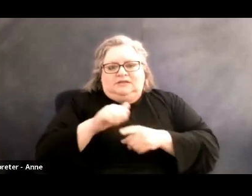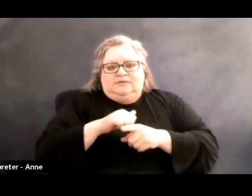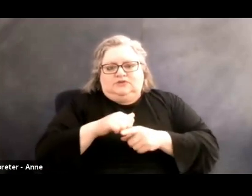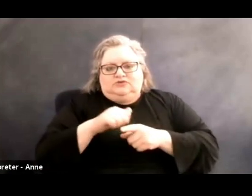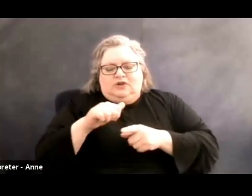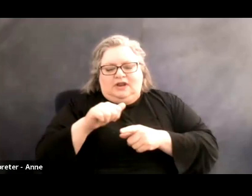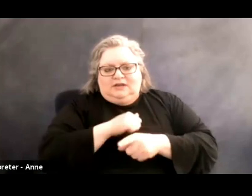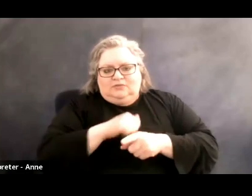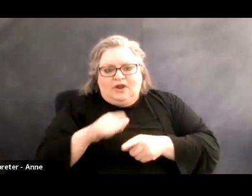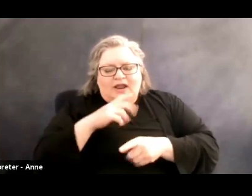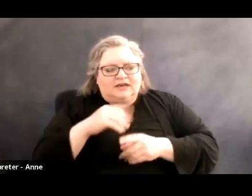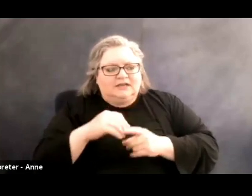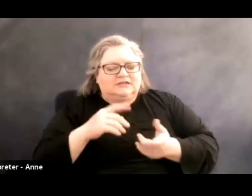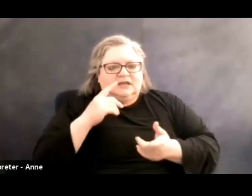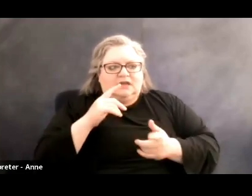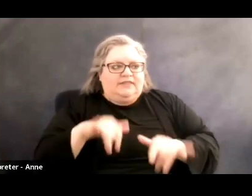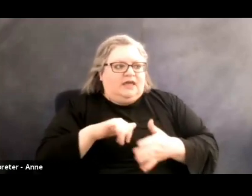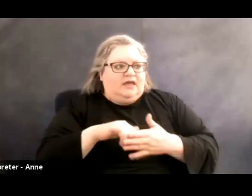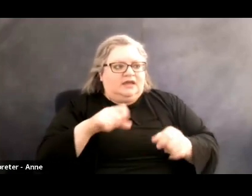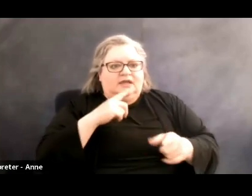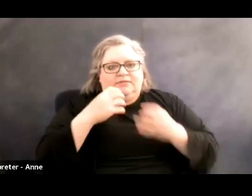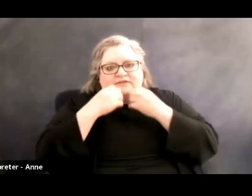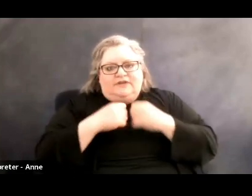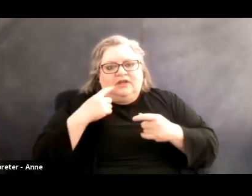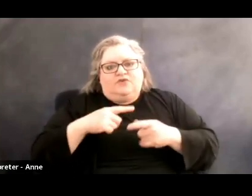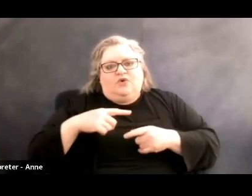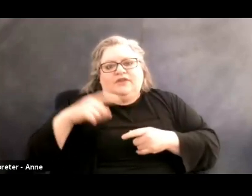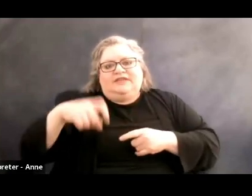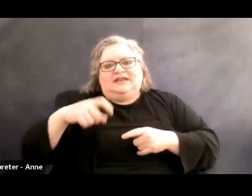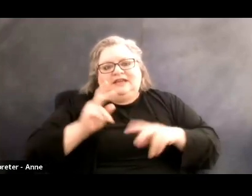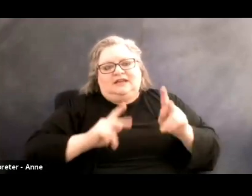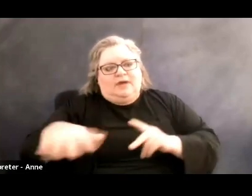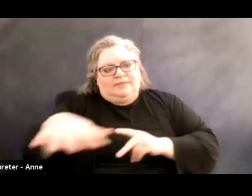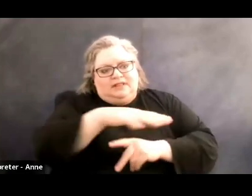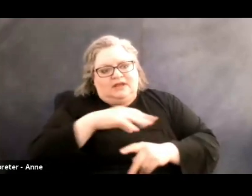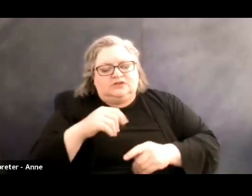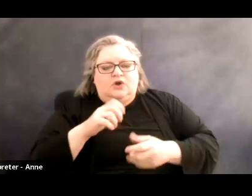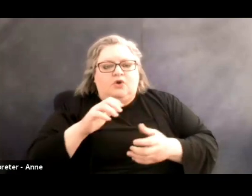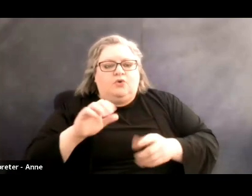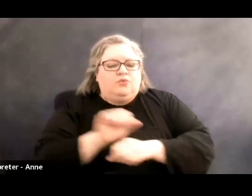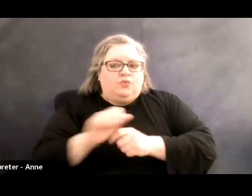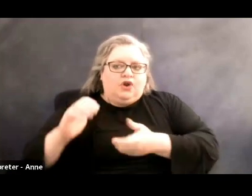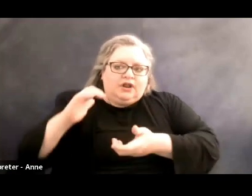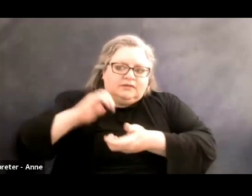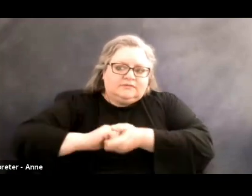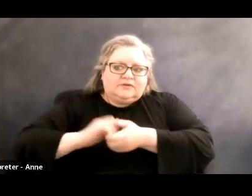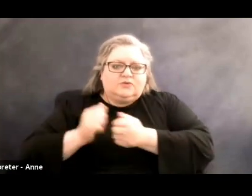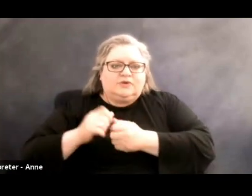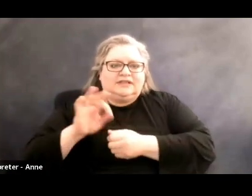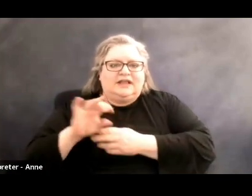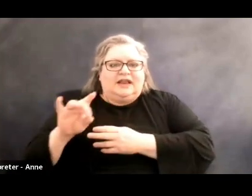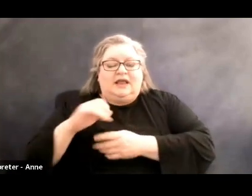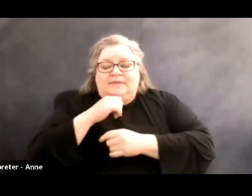workflow that can be valued for the needed population. So really working in partnership with 988 in order to make sure that not